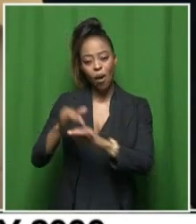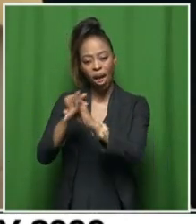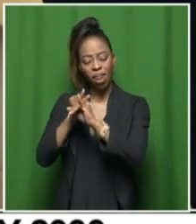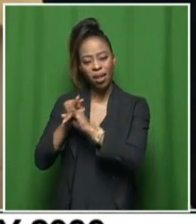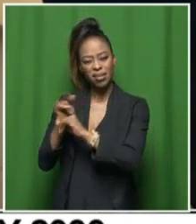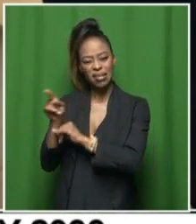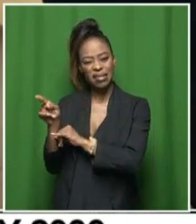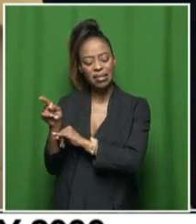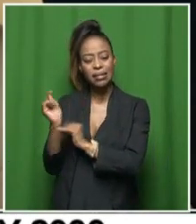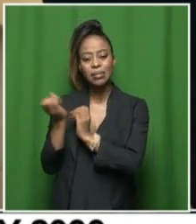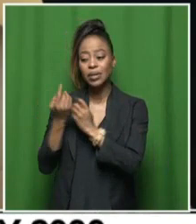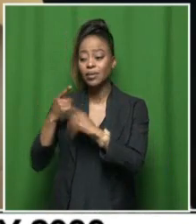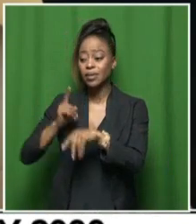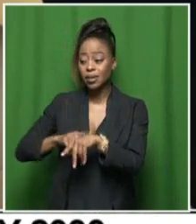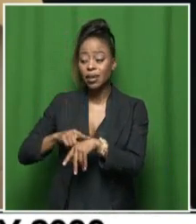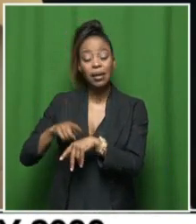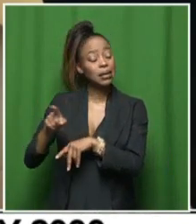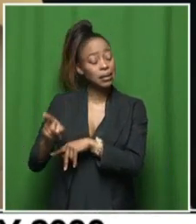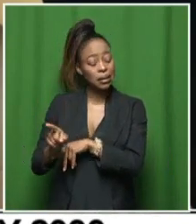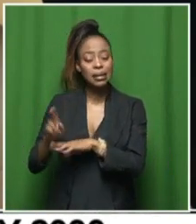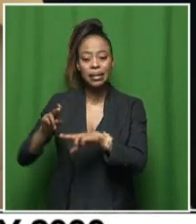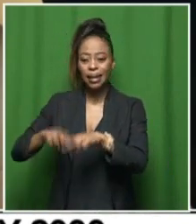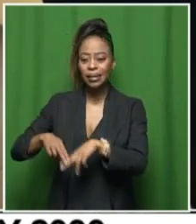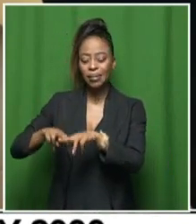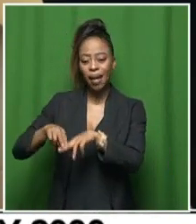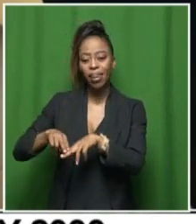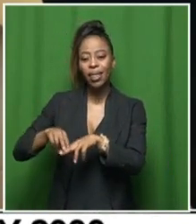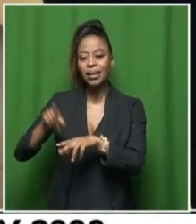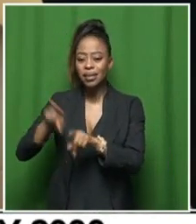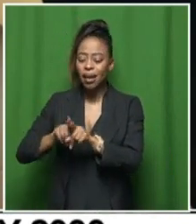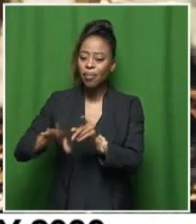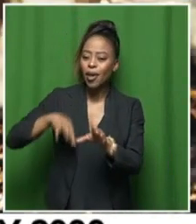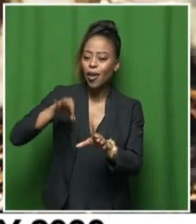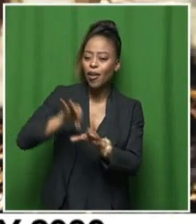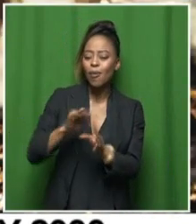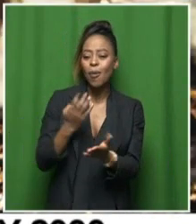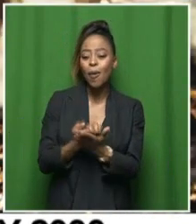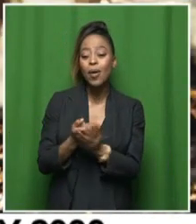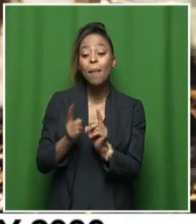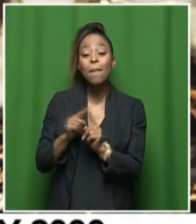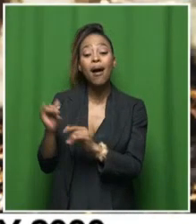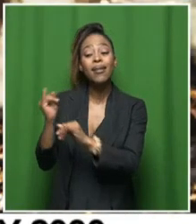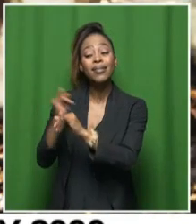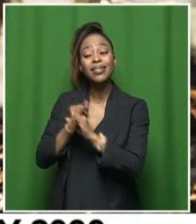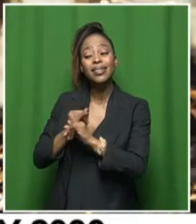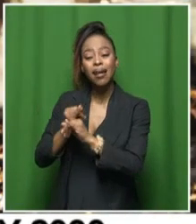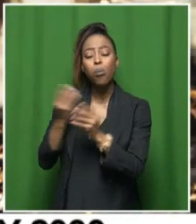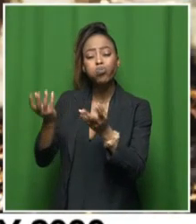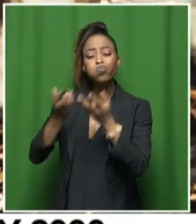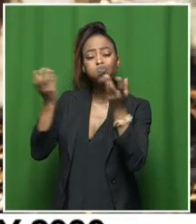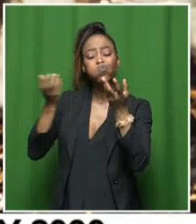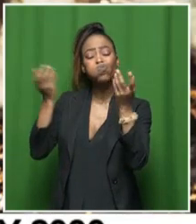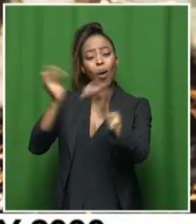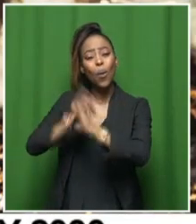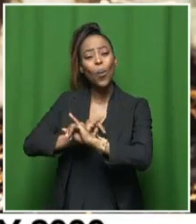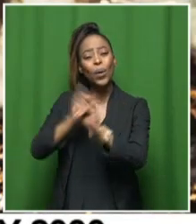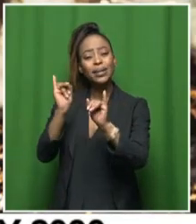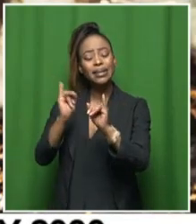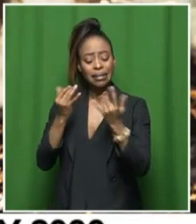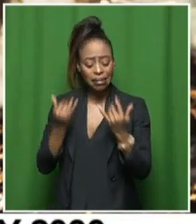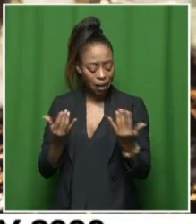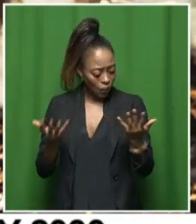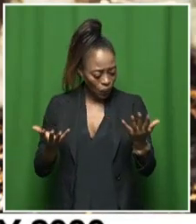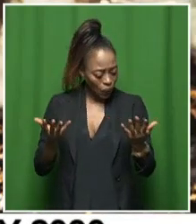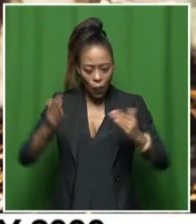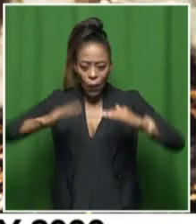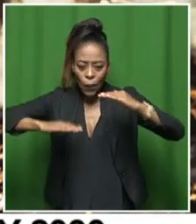industries who are the bedrock of a country's economy, yet those industries emit carbons. So how do we strike